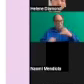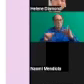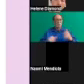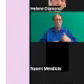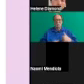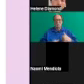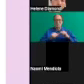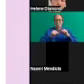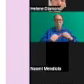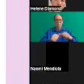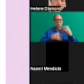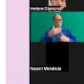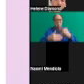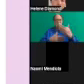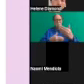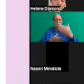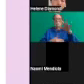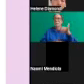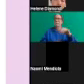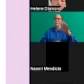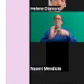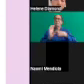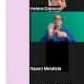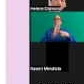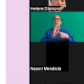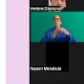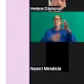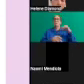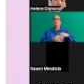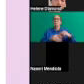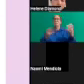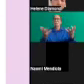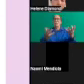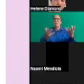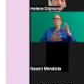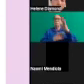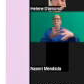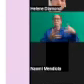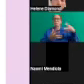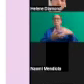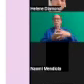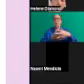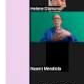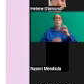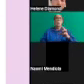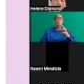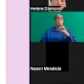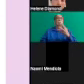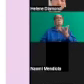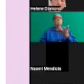is more so a model rooted in oh, there's